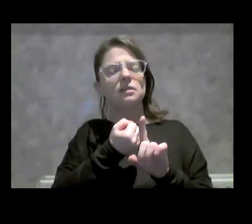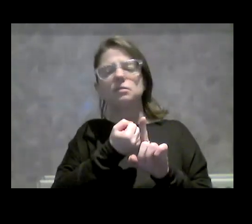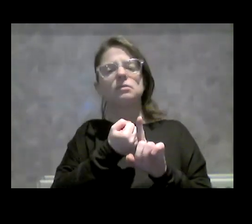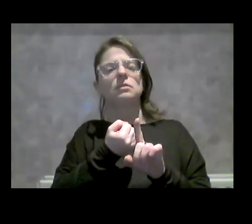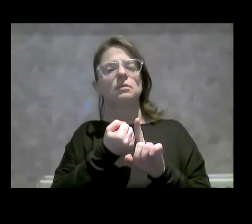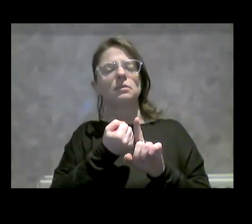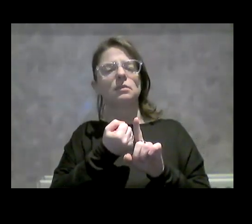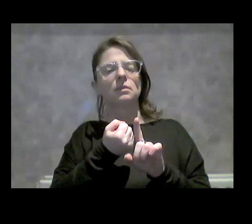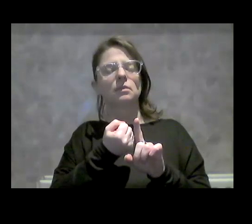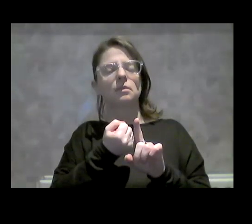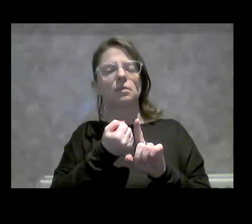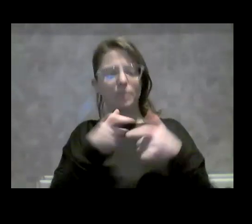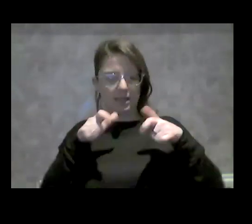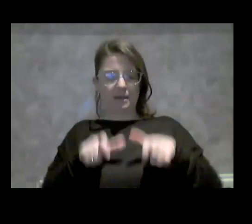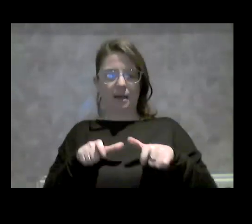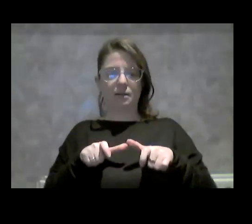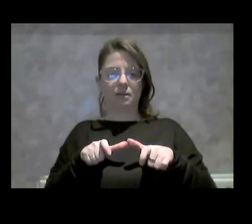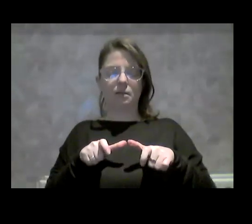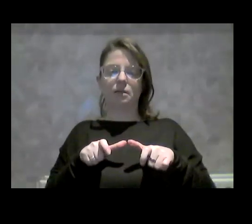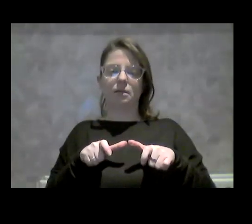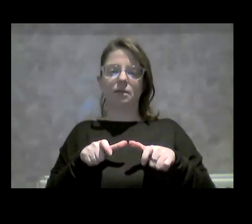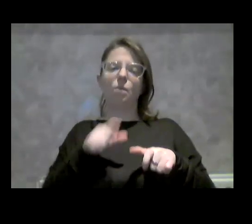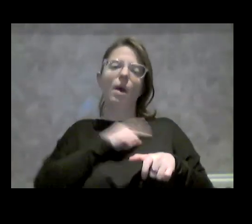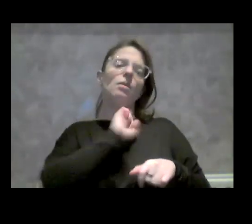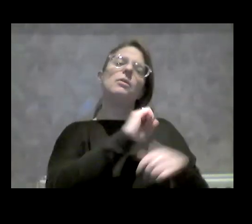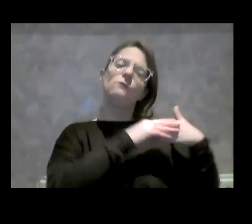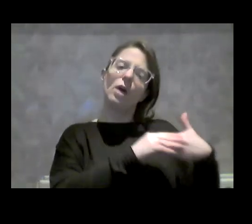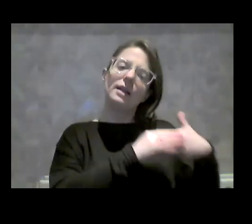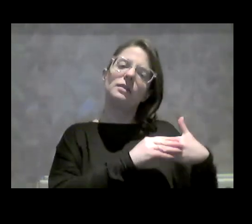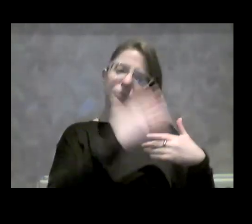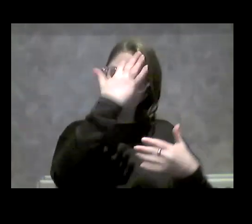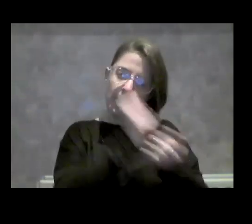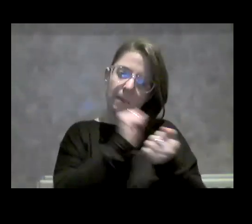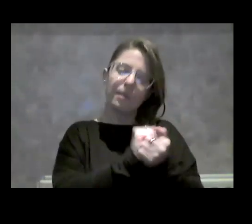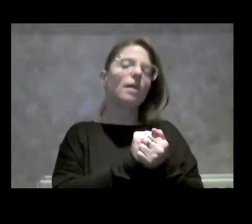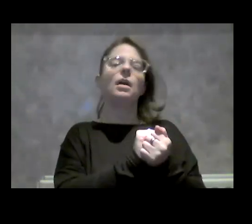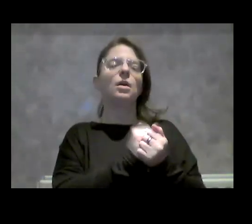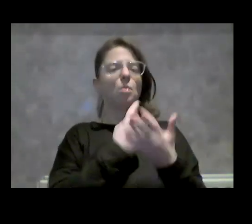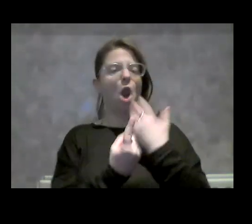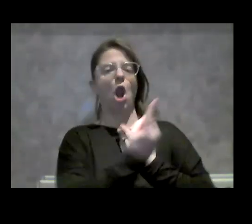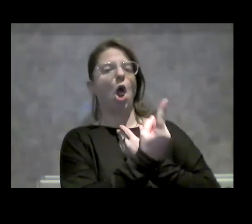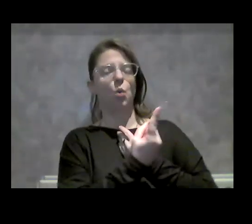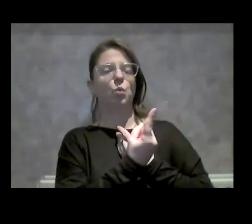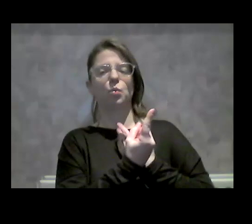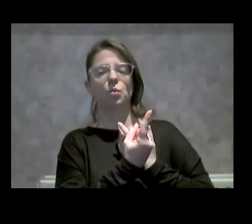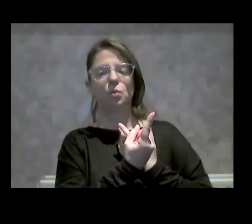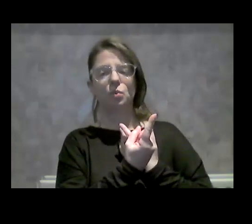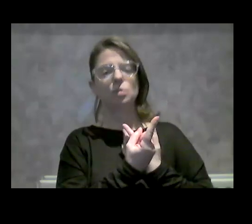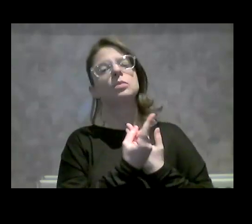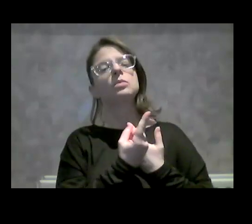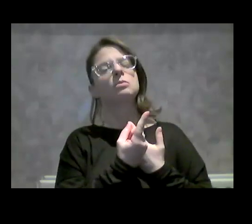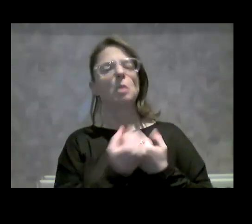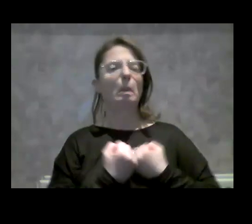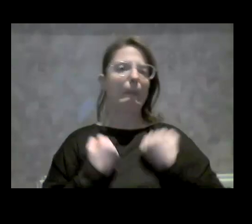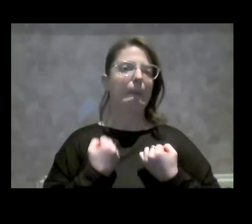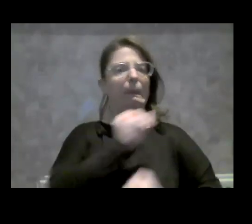one. Well, because their friend was there. Remember, she couldn't go to these things alone on account of being a big coward.